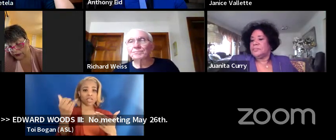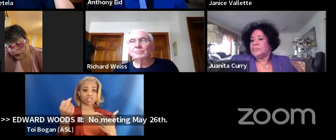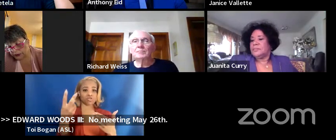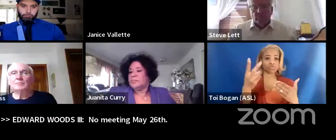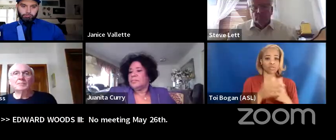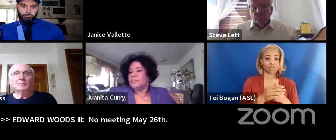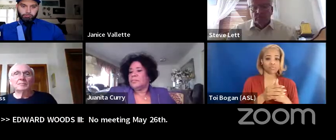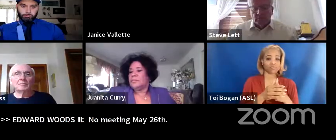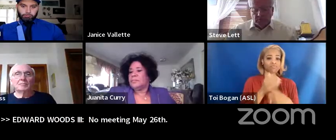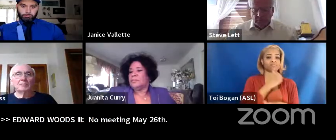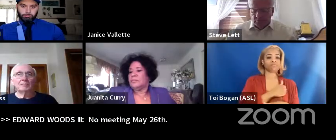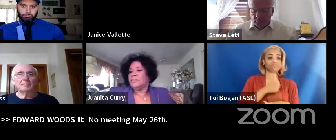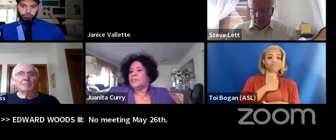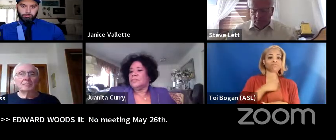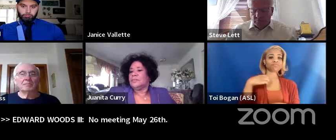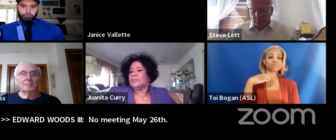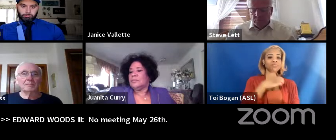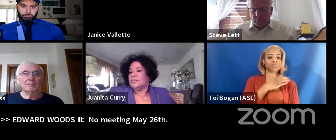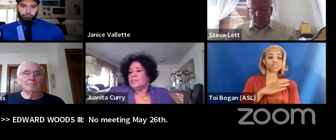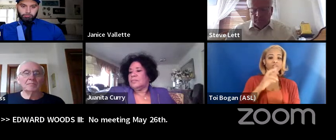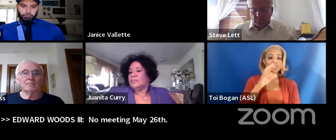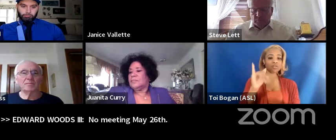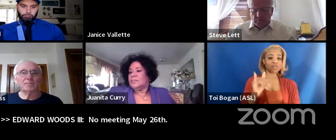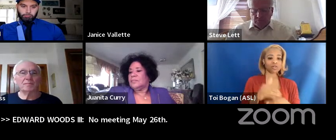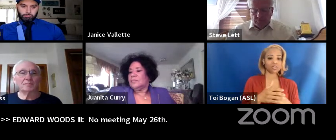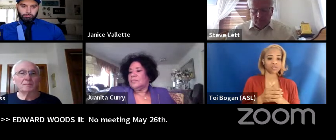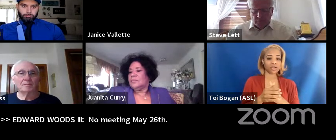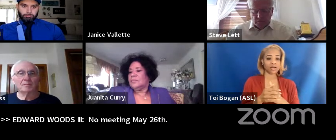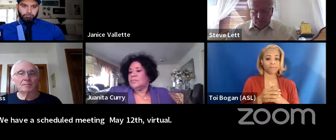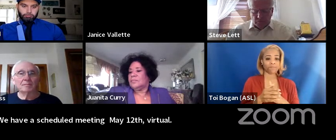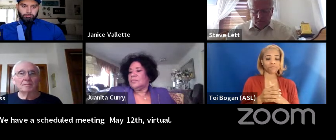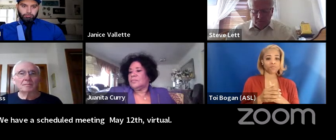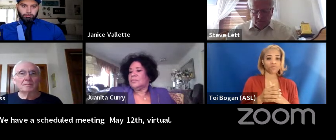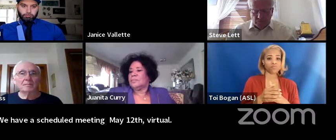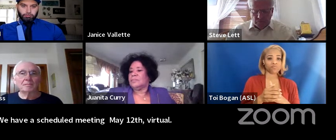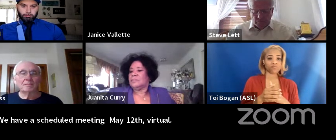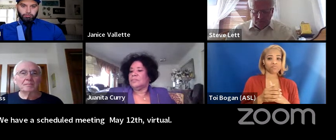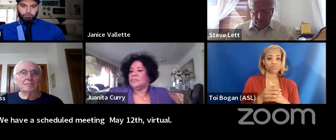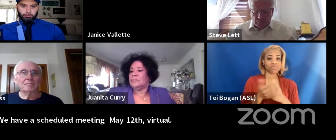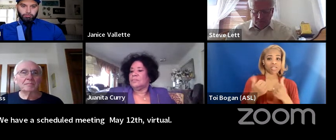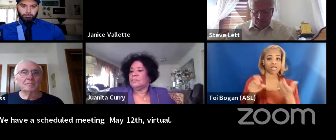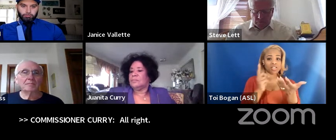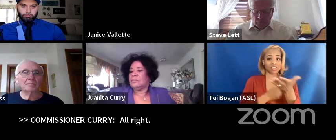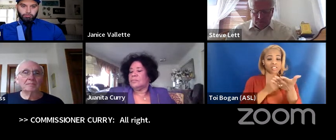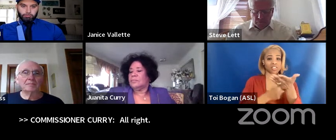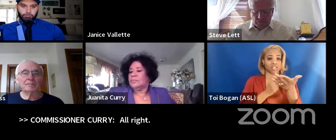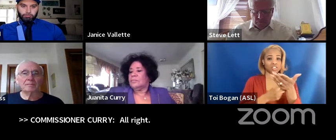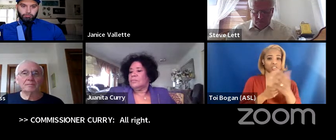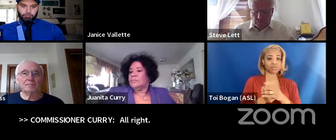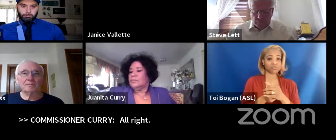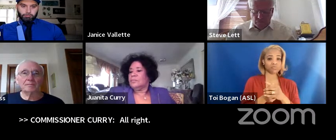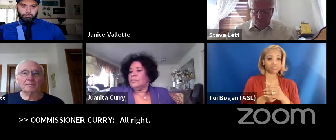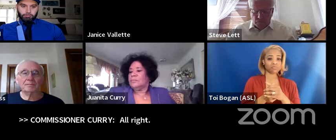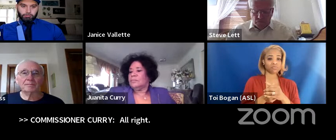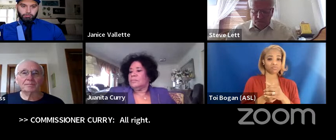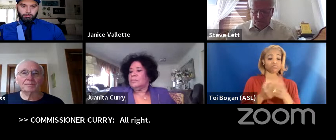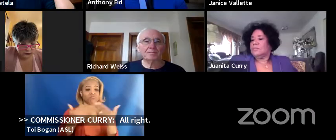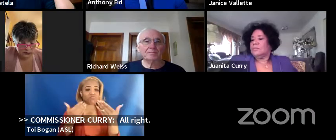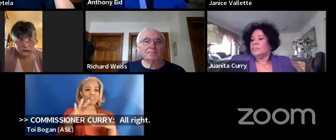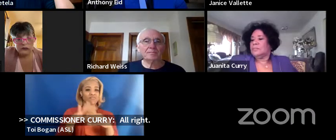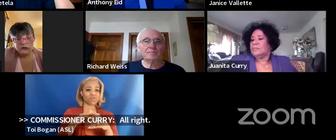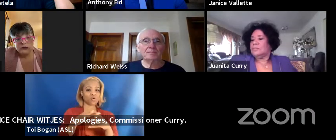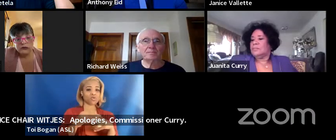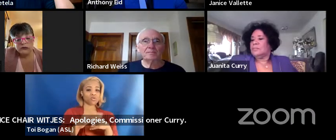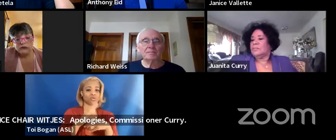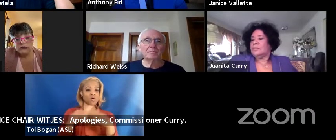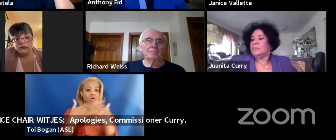I apologize, Commissioner Curry. Any other discussion on the motion? All right, let's go ahead and vote again.